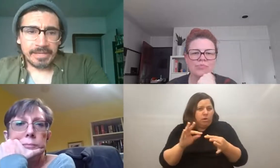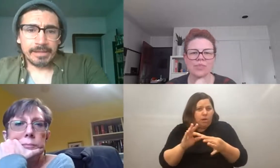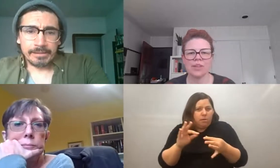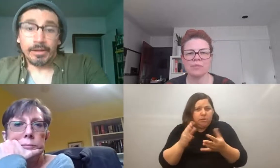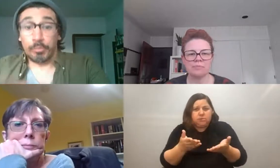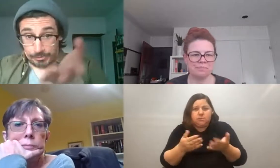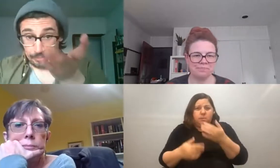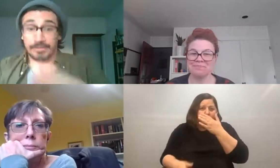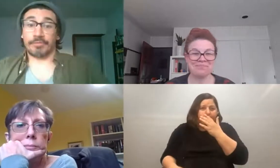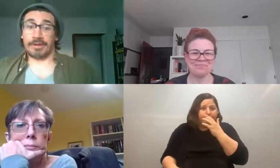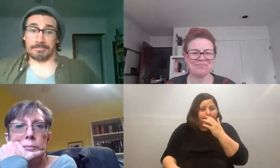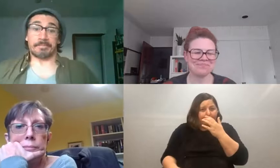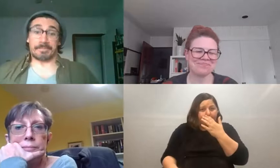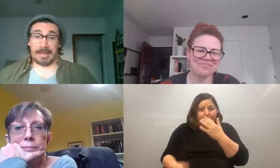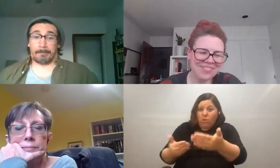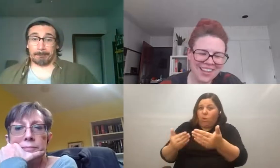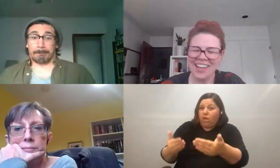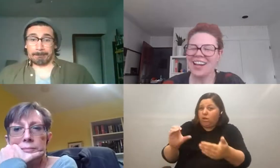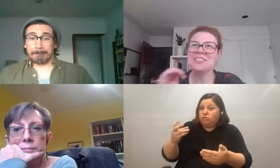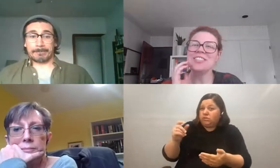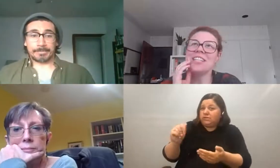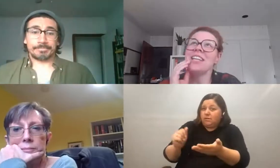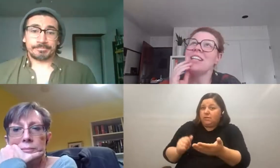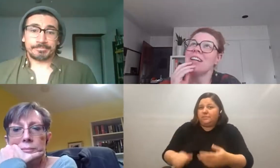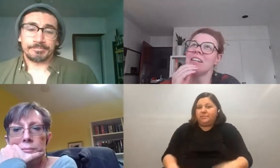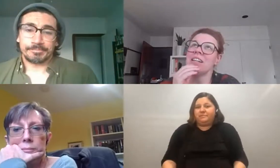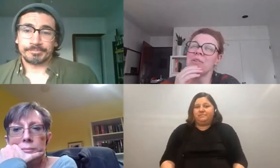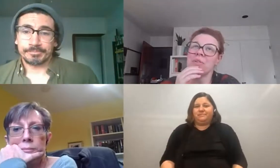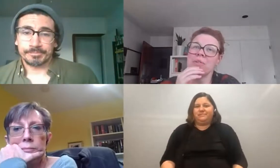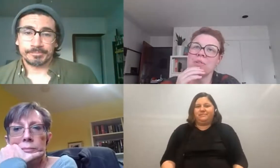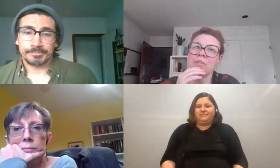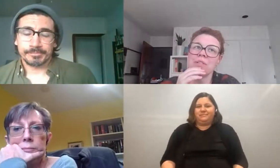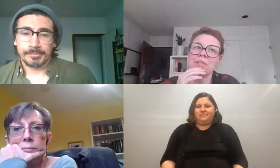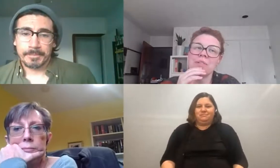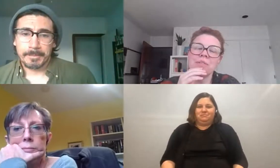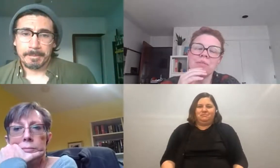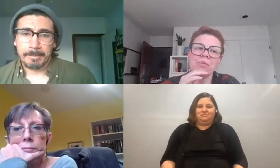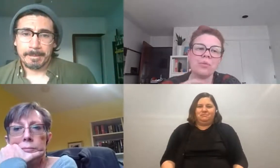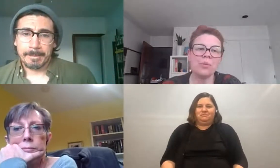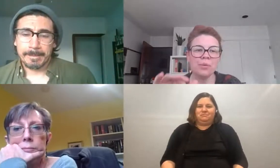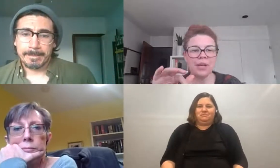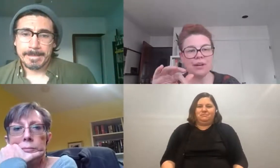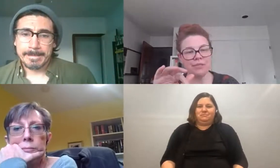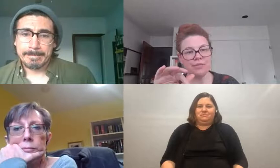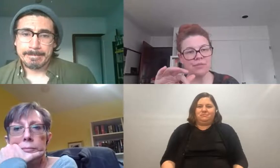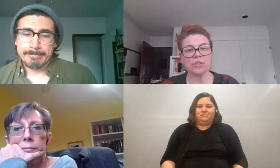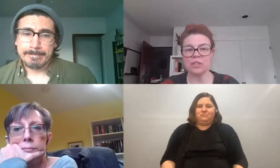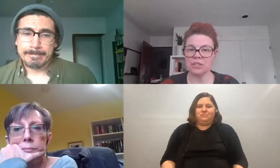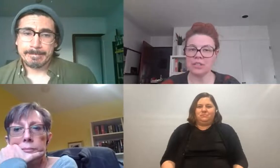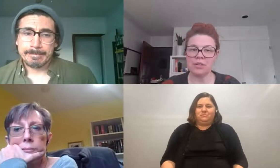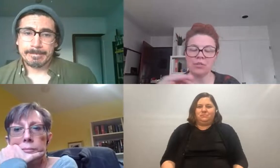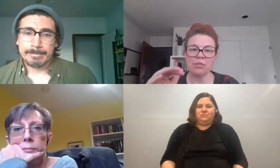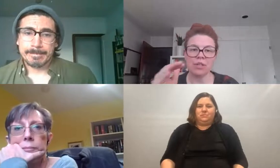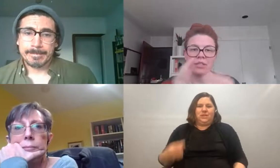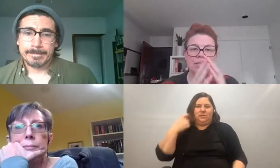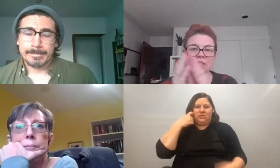i mean oh krista go for it yeah i was just thinking that you know the where we have learned